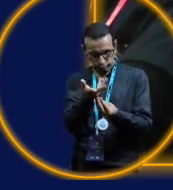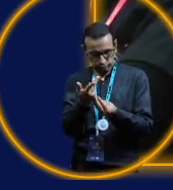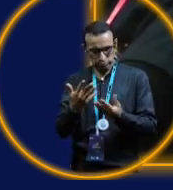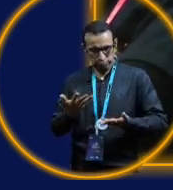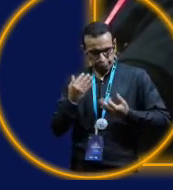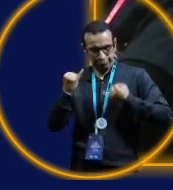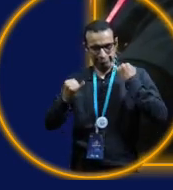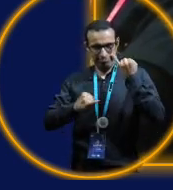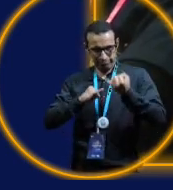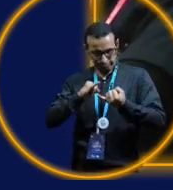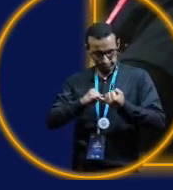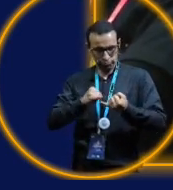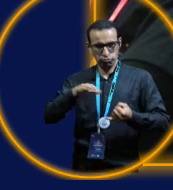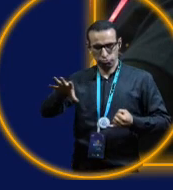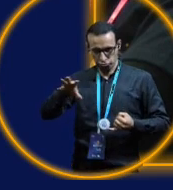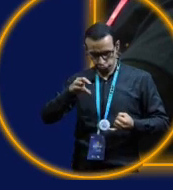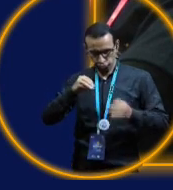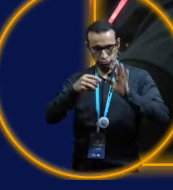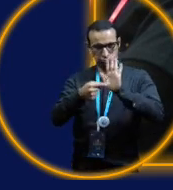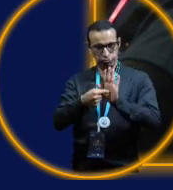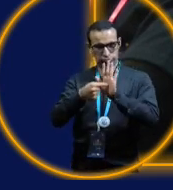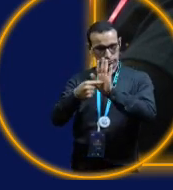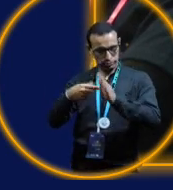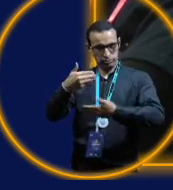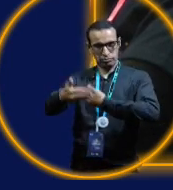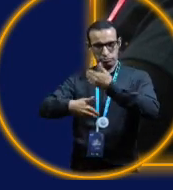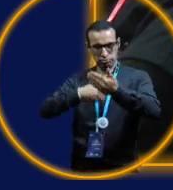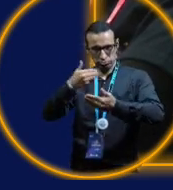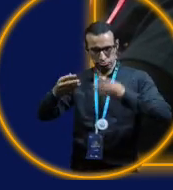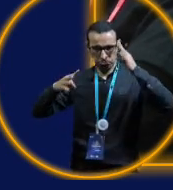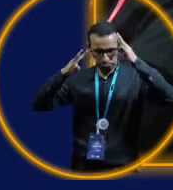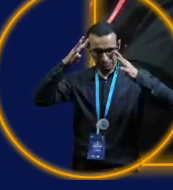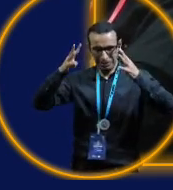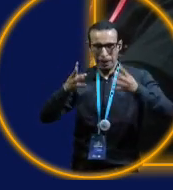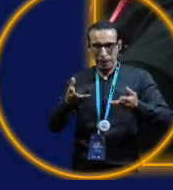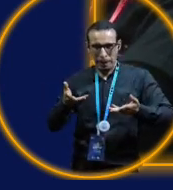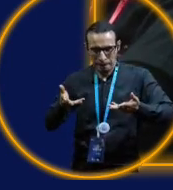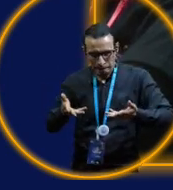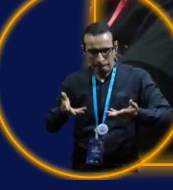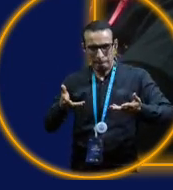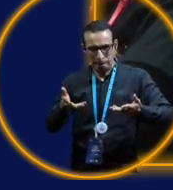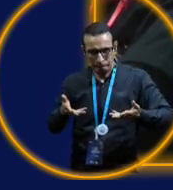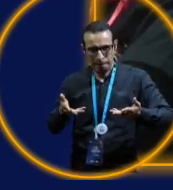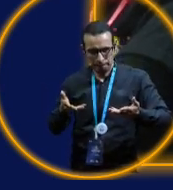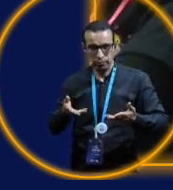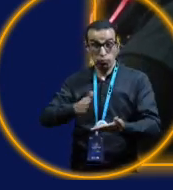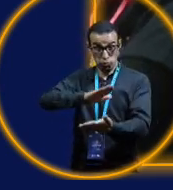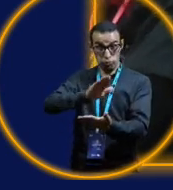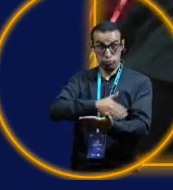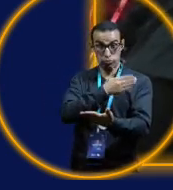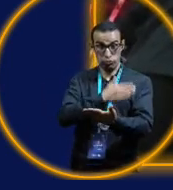that authenticity When expressing all cre processes in